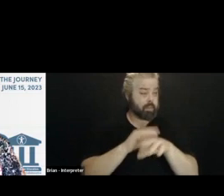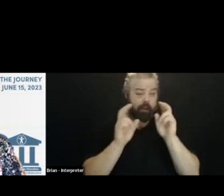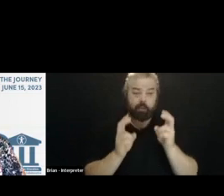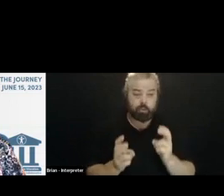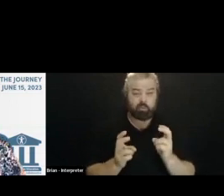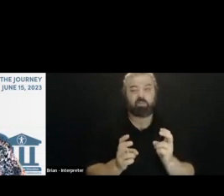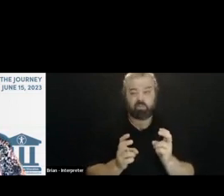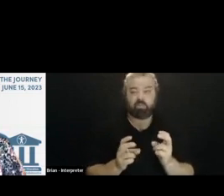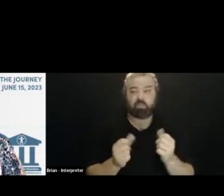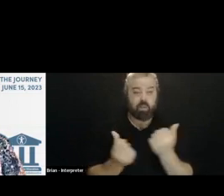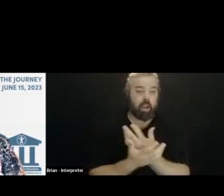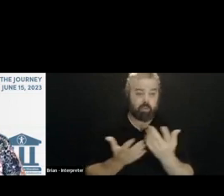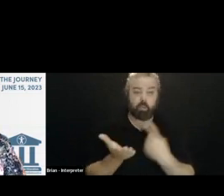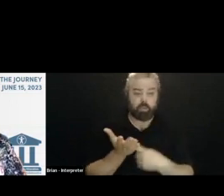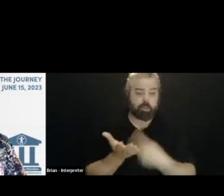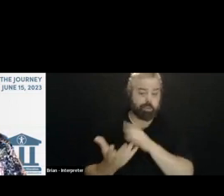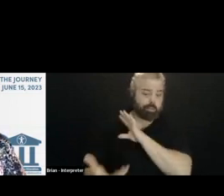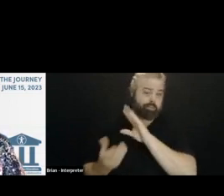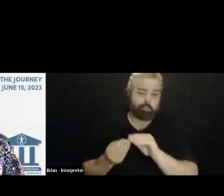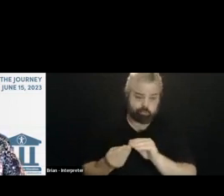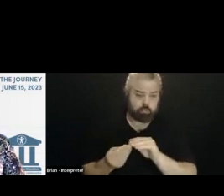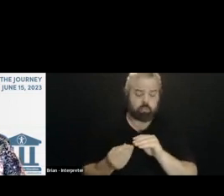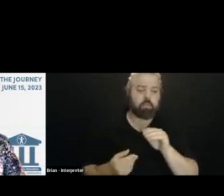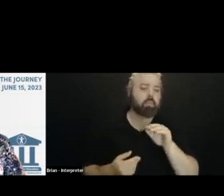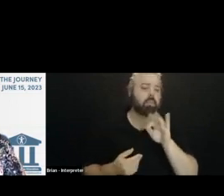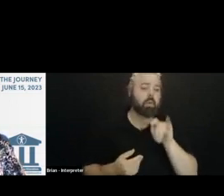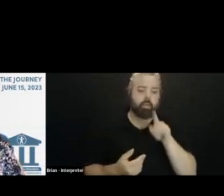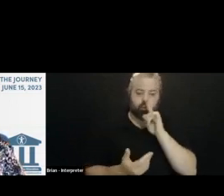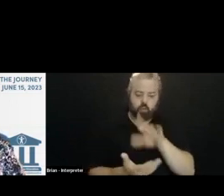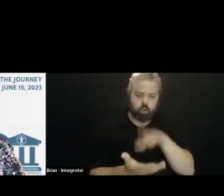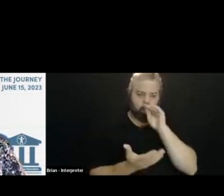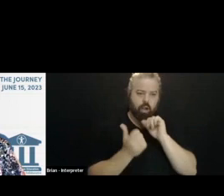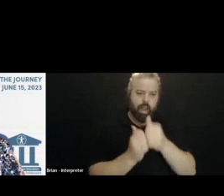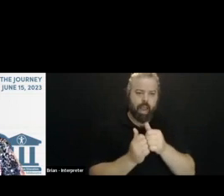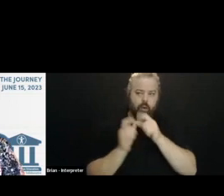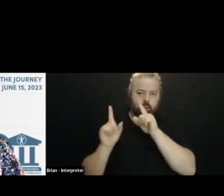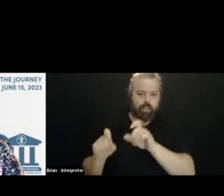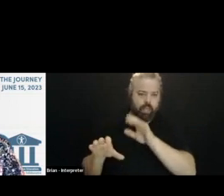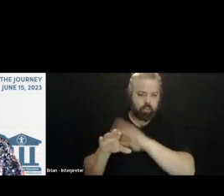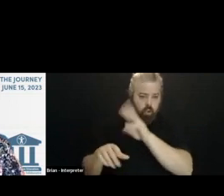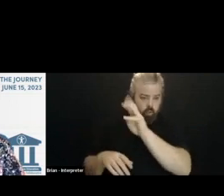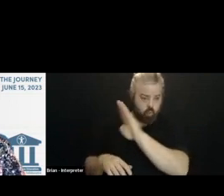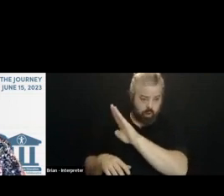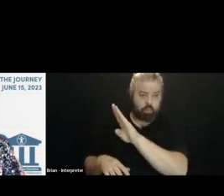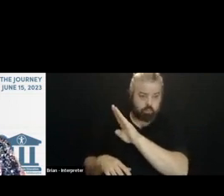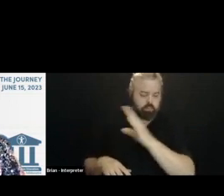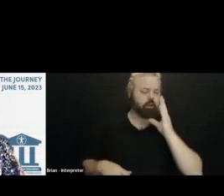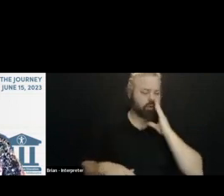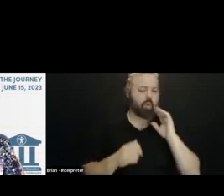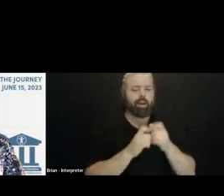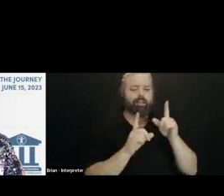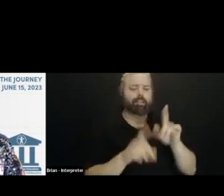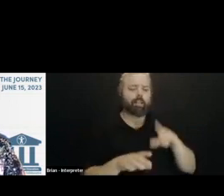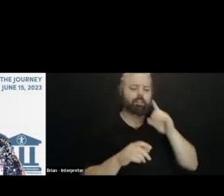already talked about. Again, if you learn to test for accessibility on the web, you're going to know how to test for accessibility in